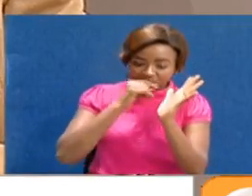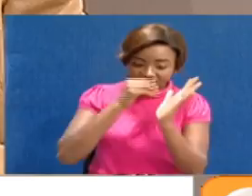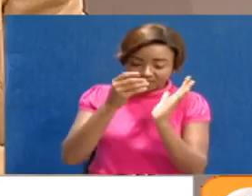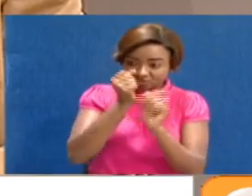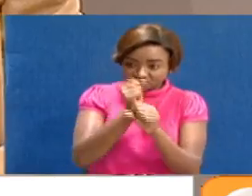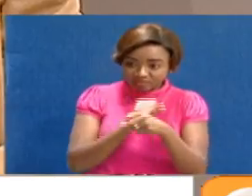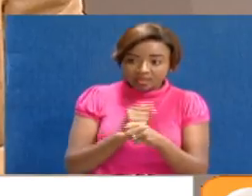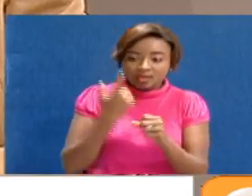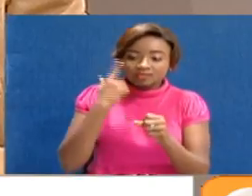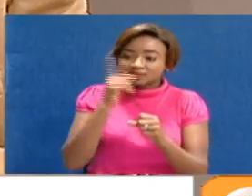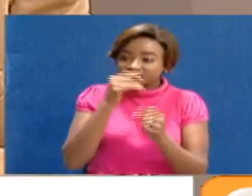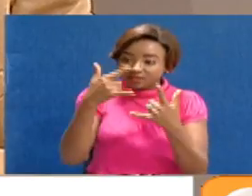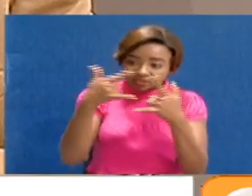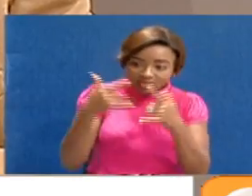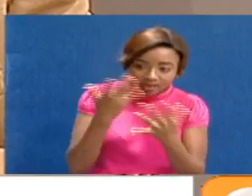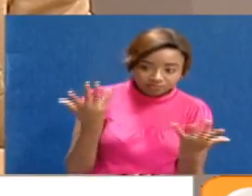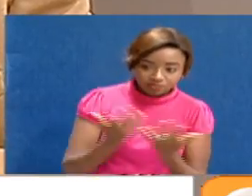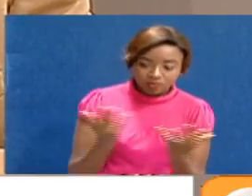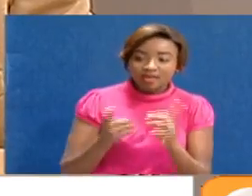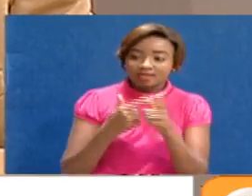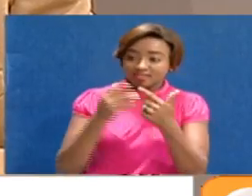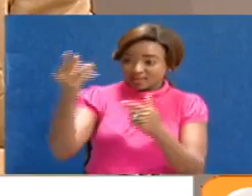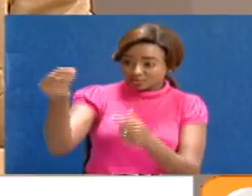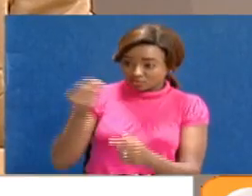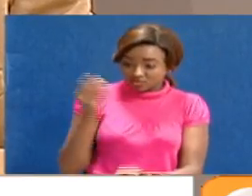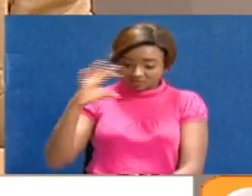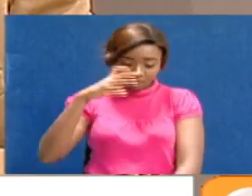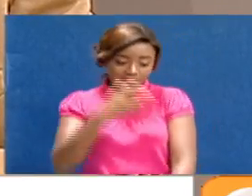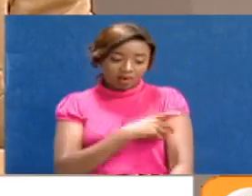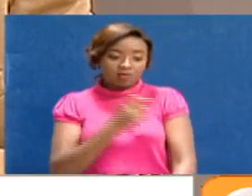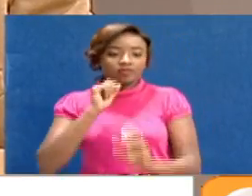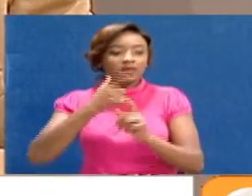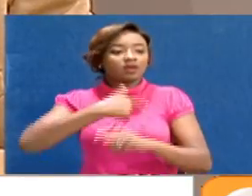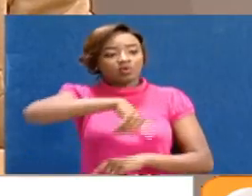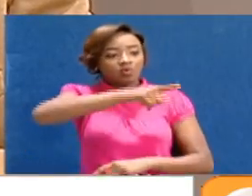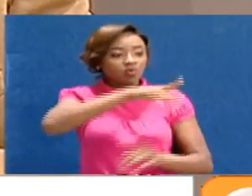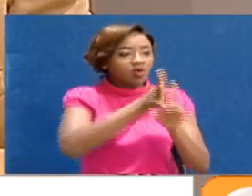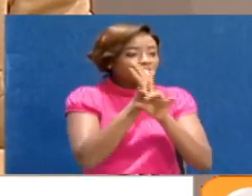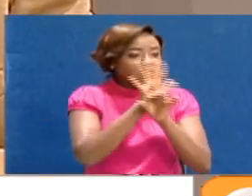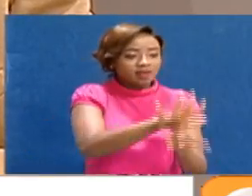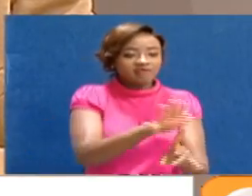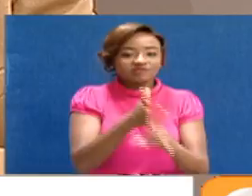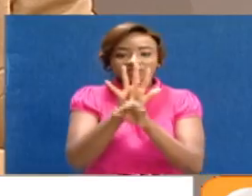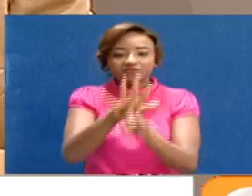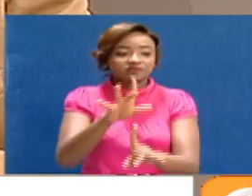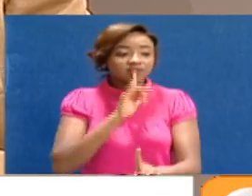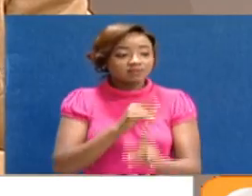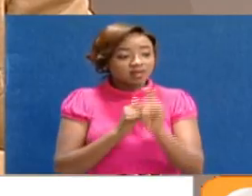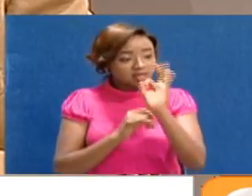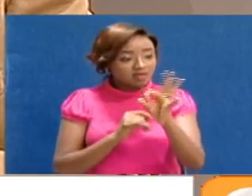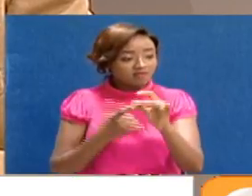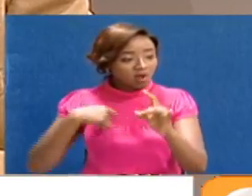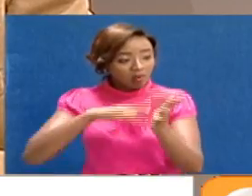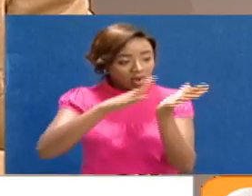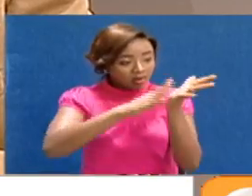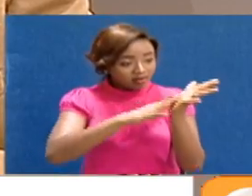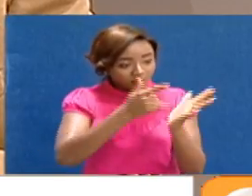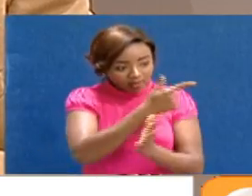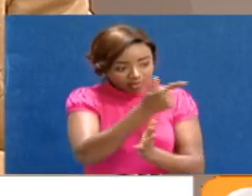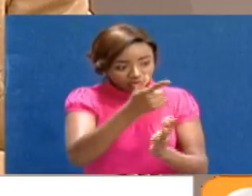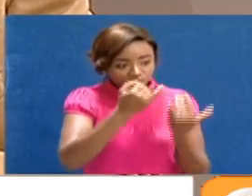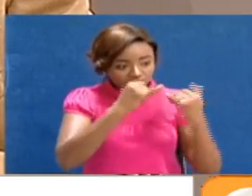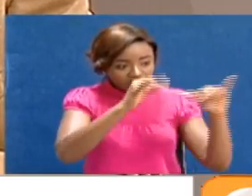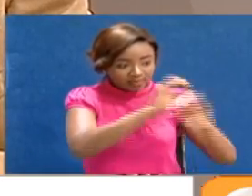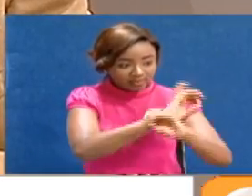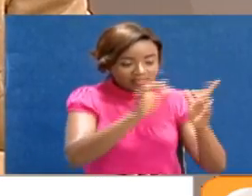these are the loopholes. If once we get that power, we can be able to go and enforce and say, if you don't enforce our report, mm-hmm, there